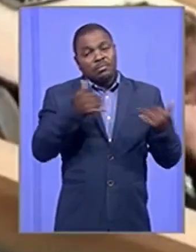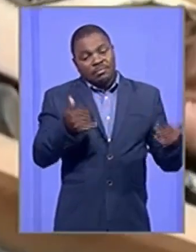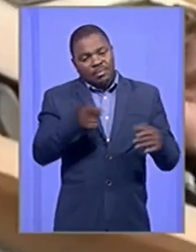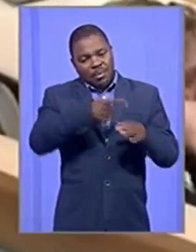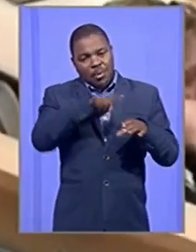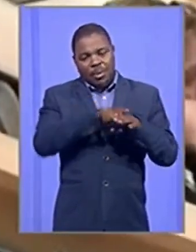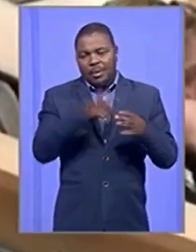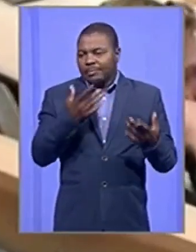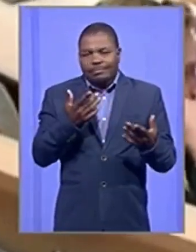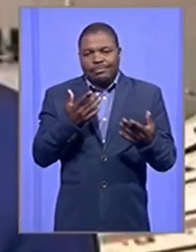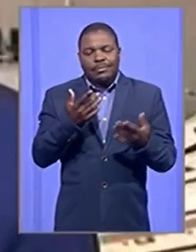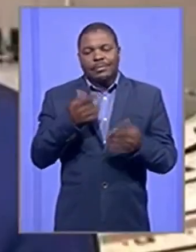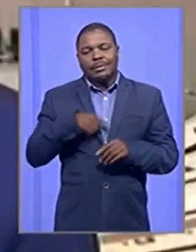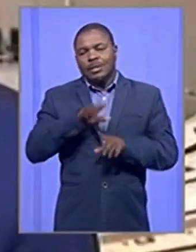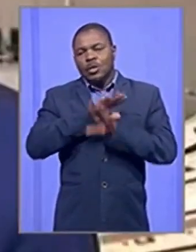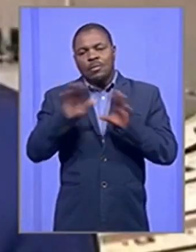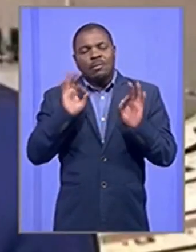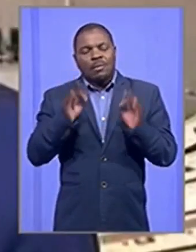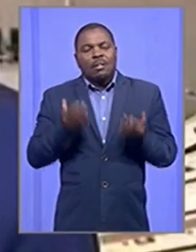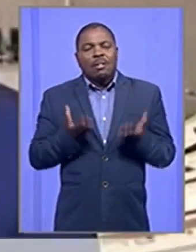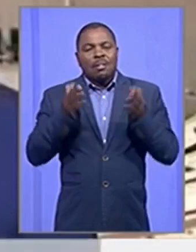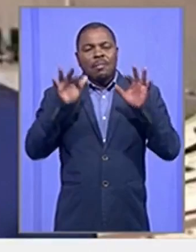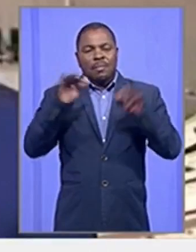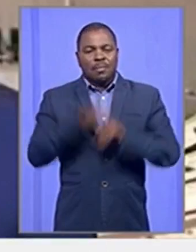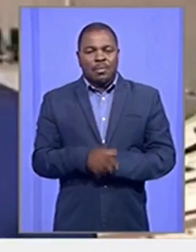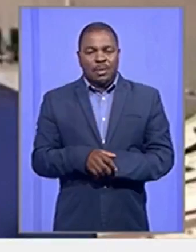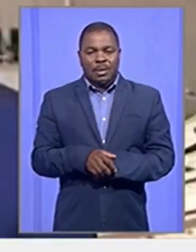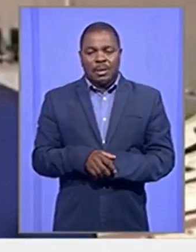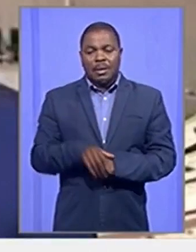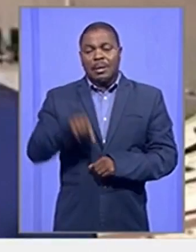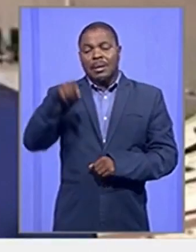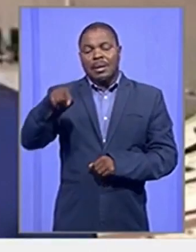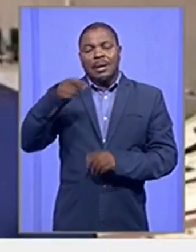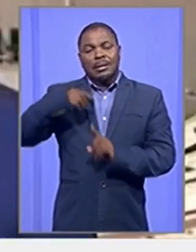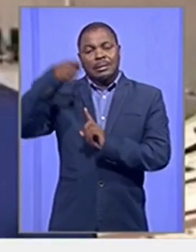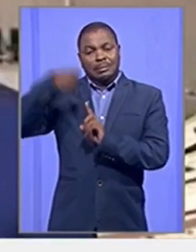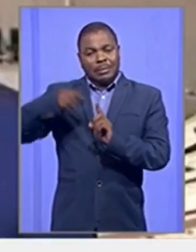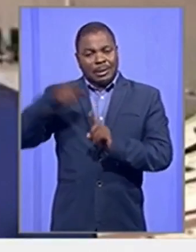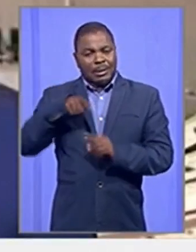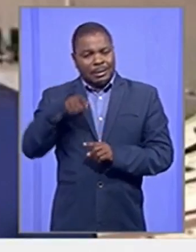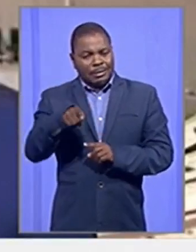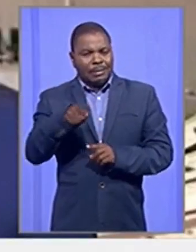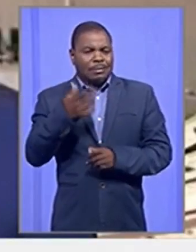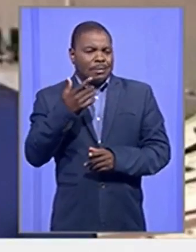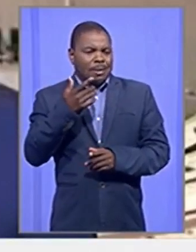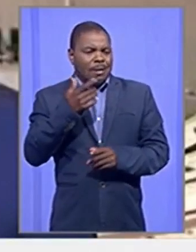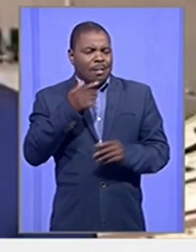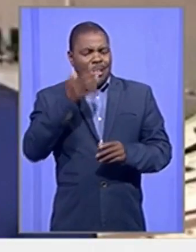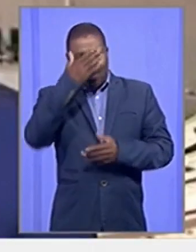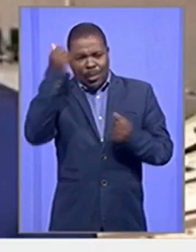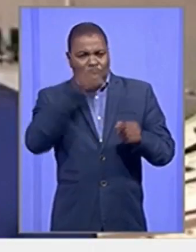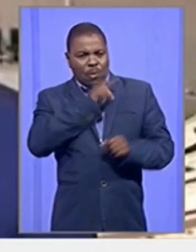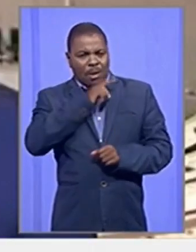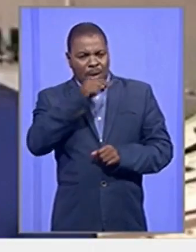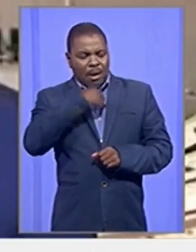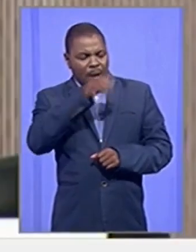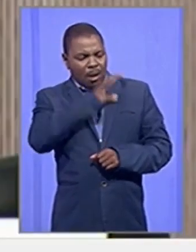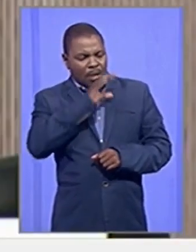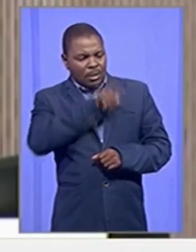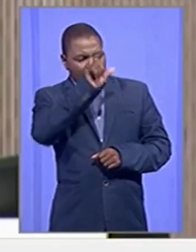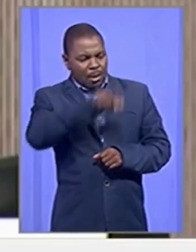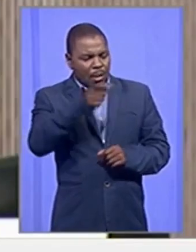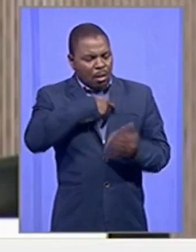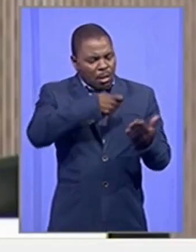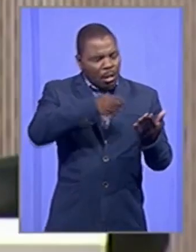unable to do the business of the residents. The Speaker doesn't have a degree in this. The reality is that I was there. I watched every single councillor sign the